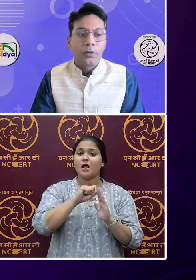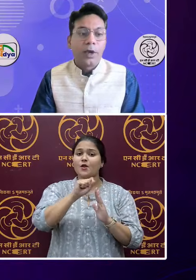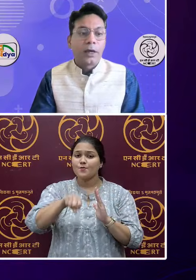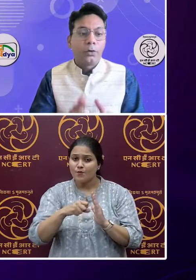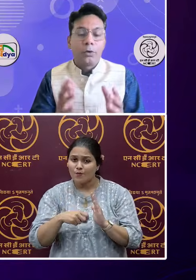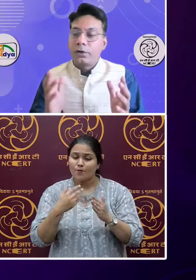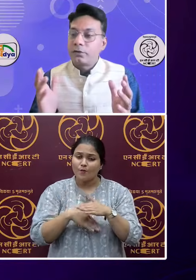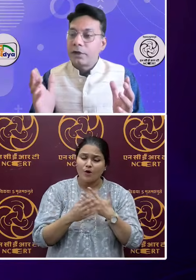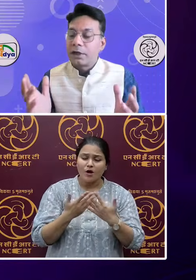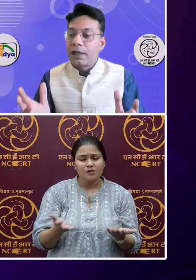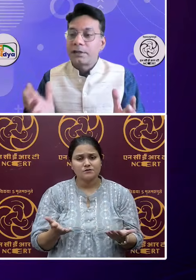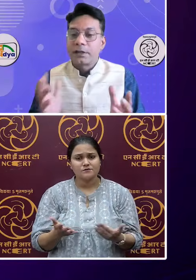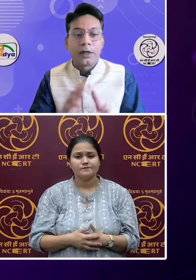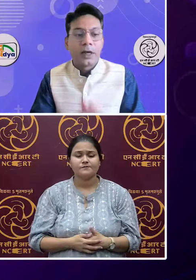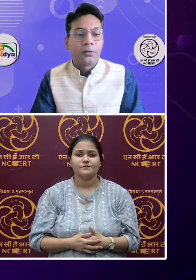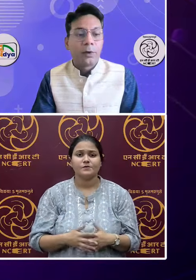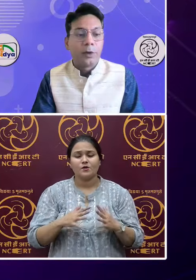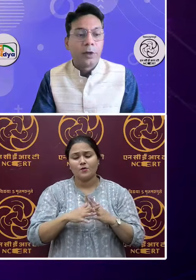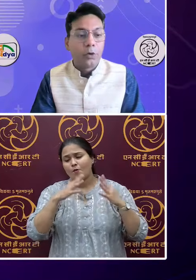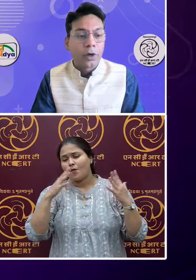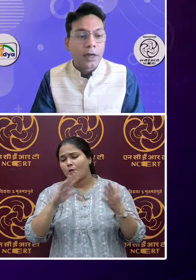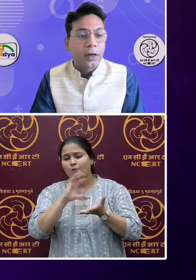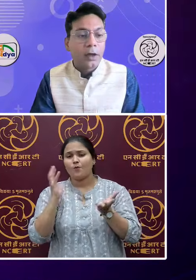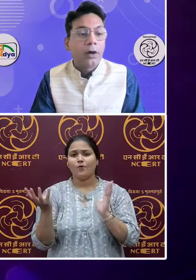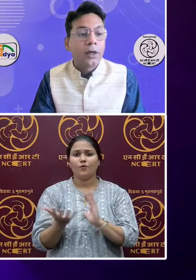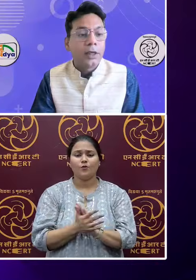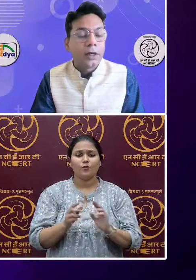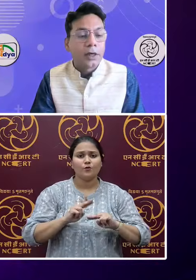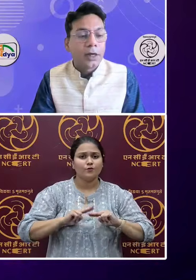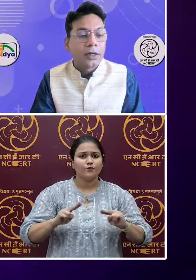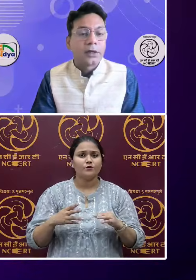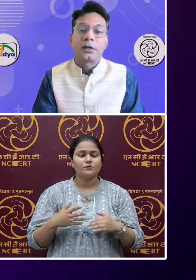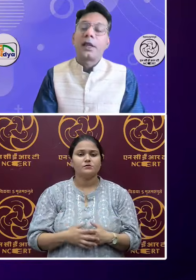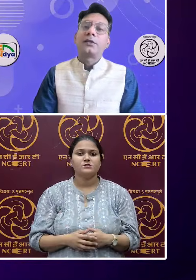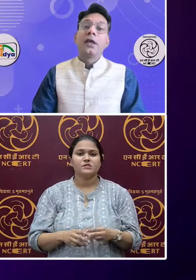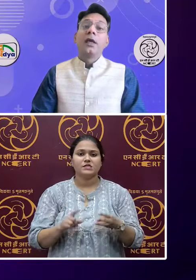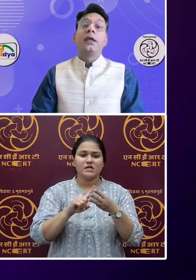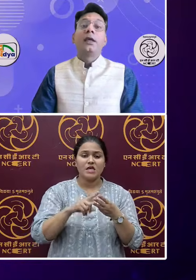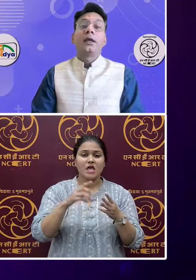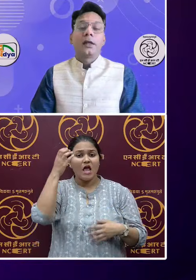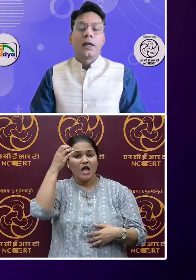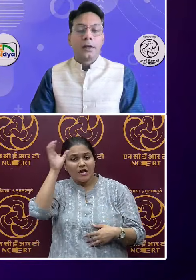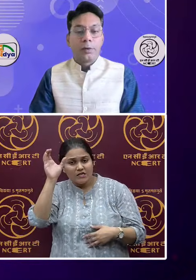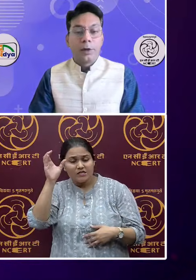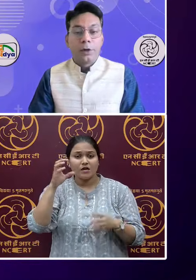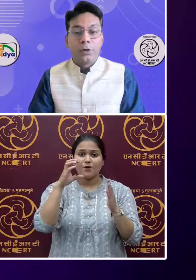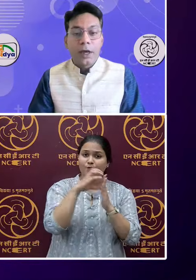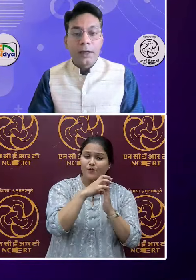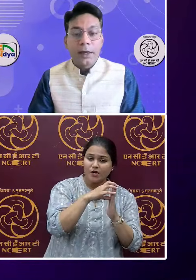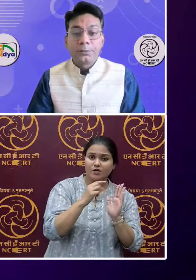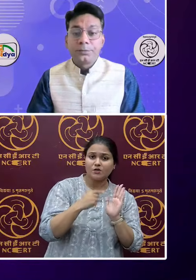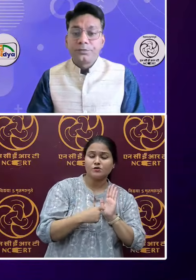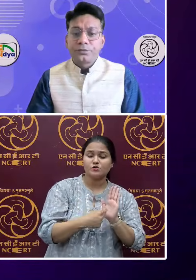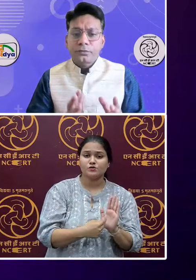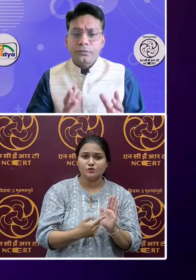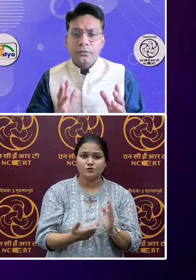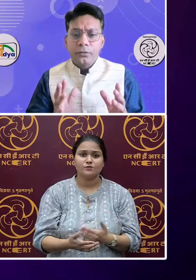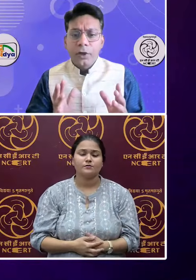location where whole centralized content will be located, all centralized e-content will be